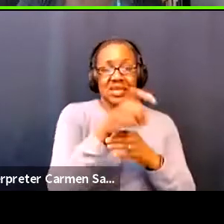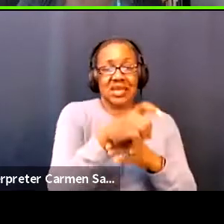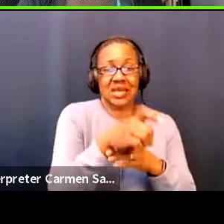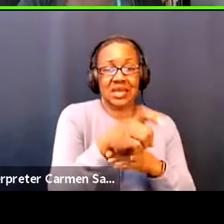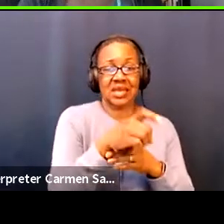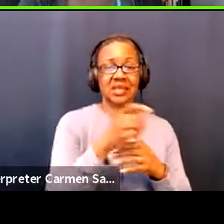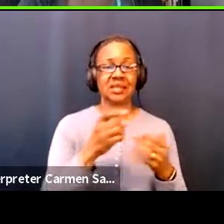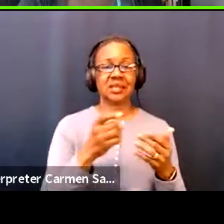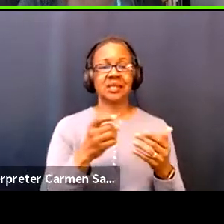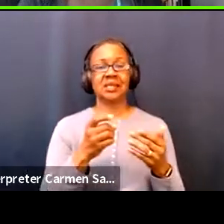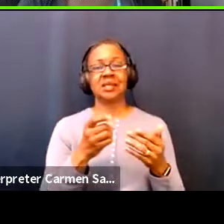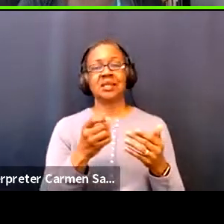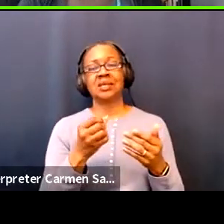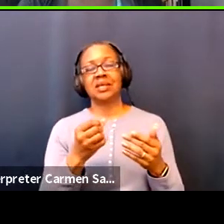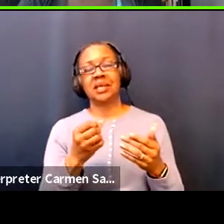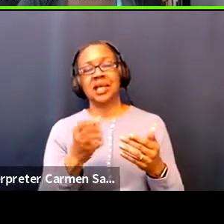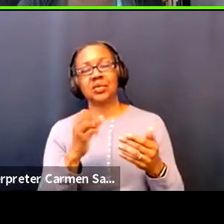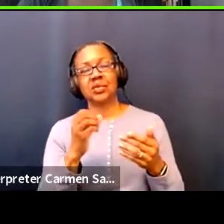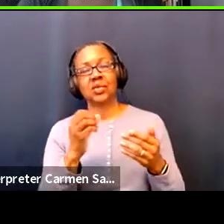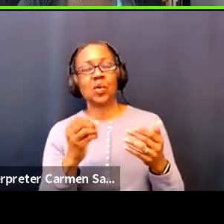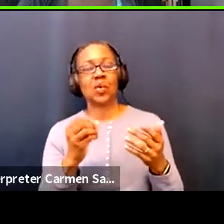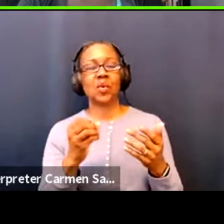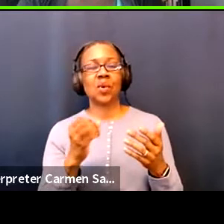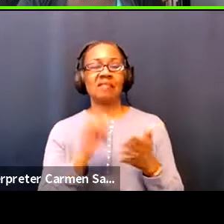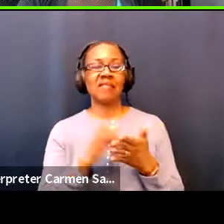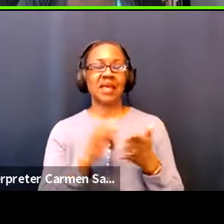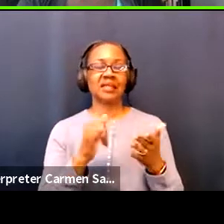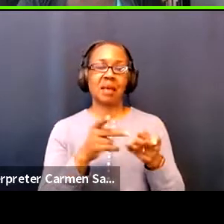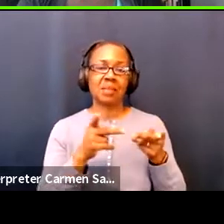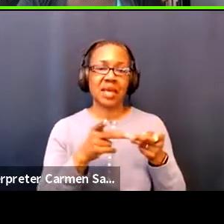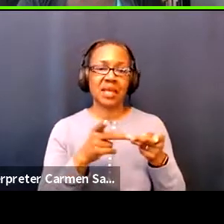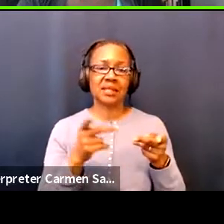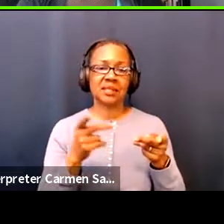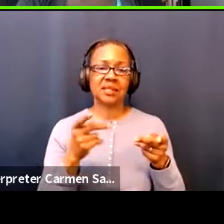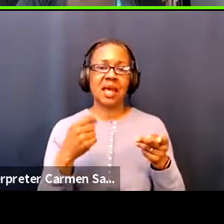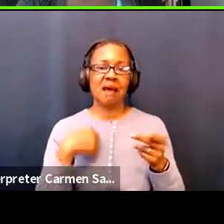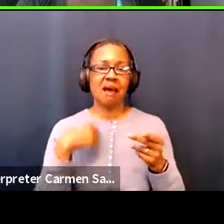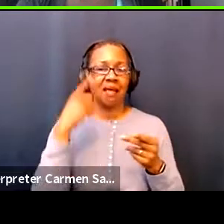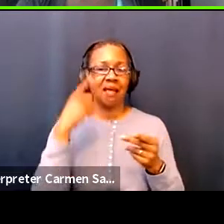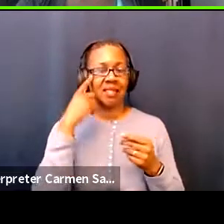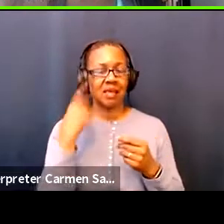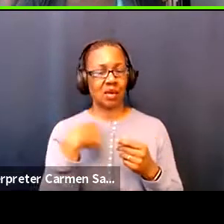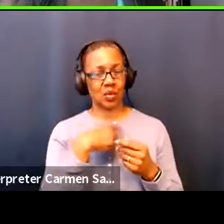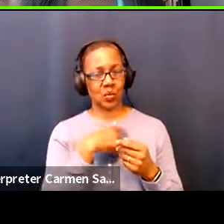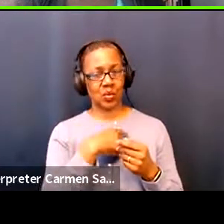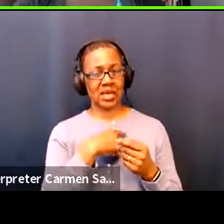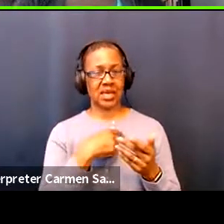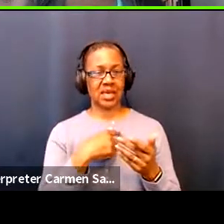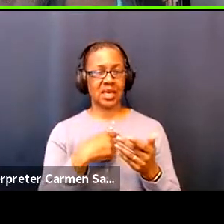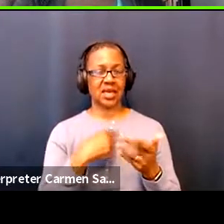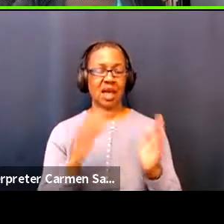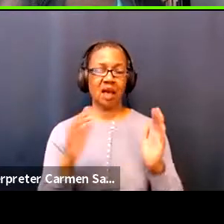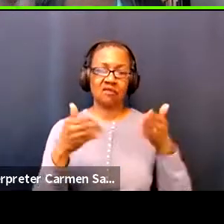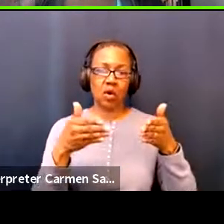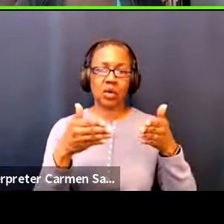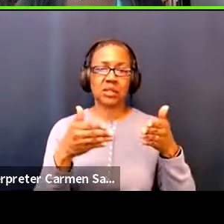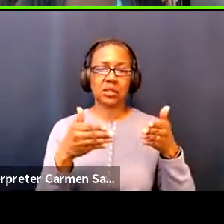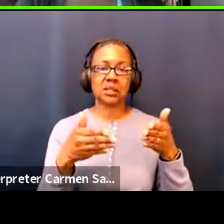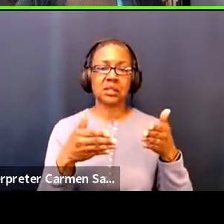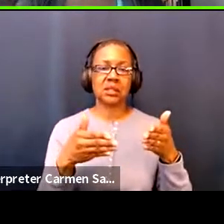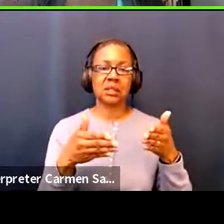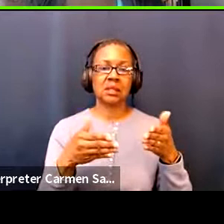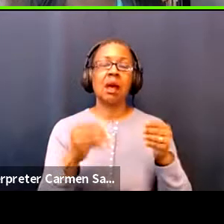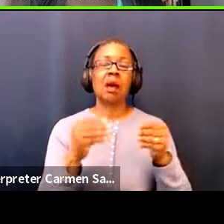people in a community need. And so that's a place that I think we are focused a